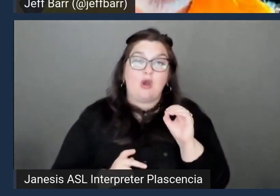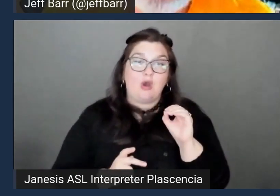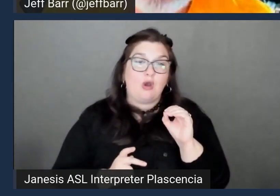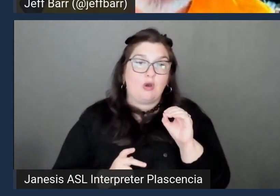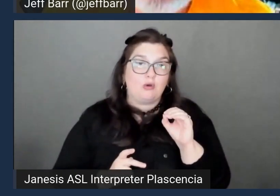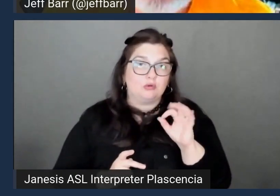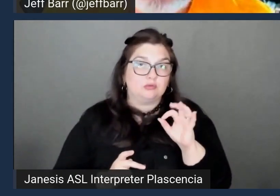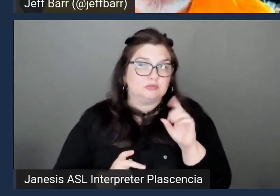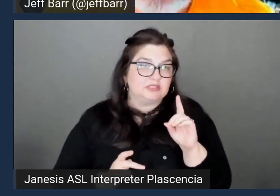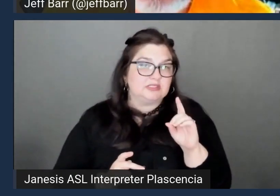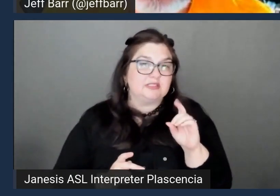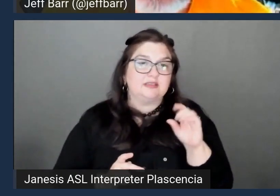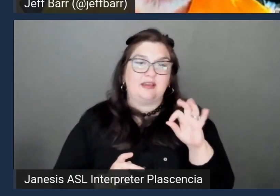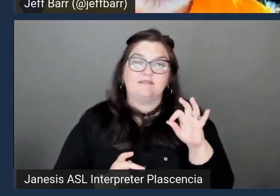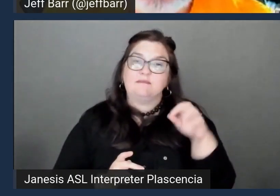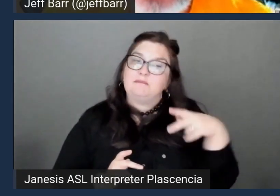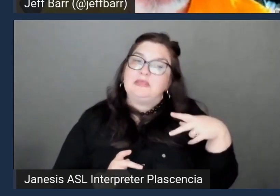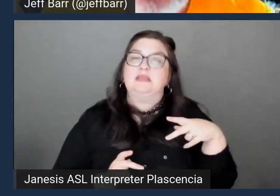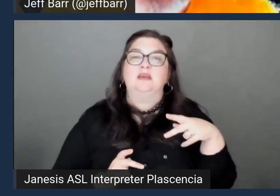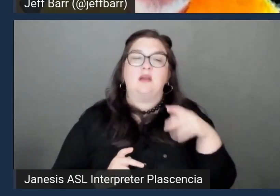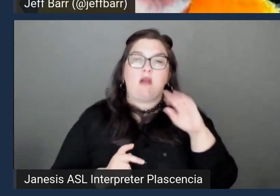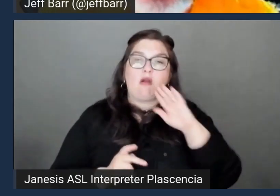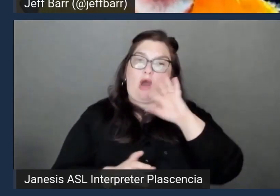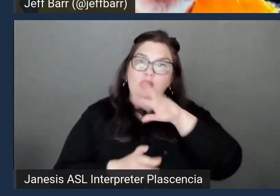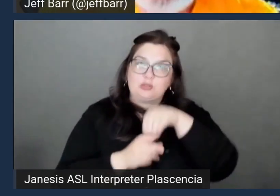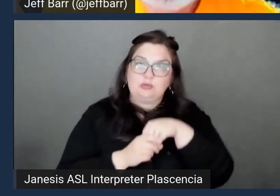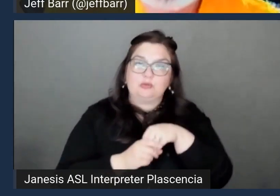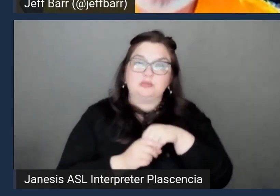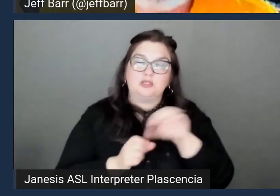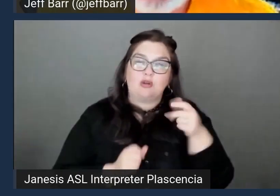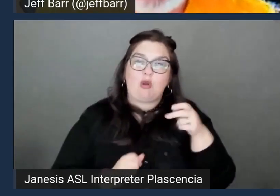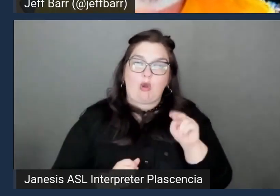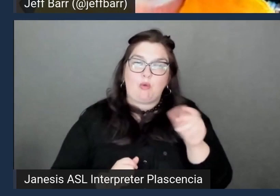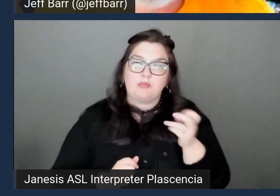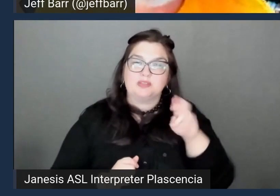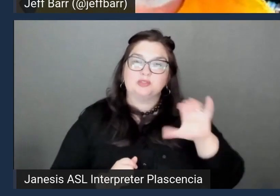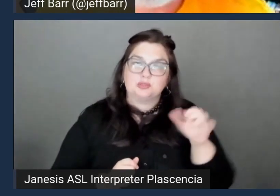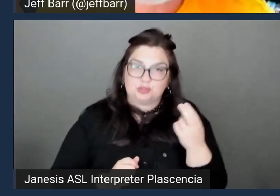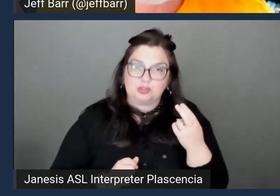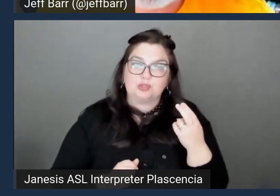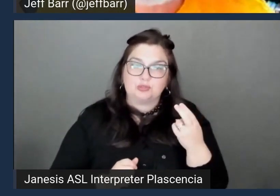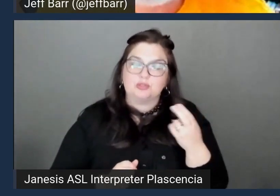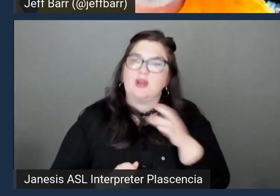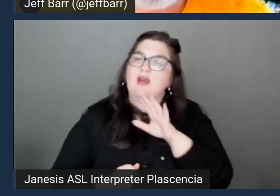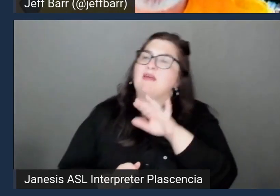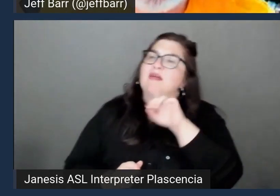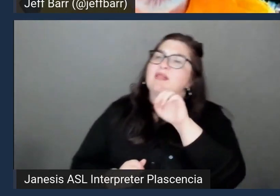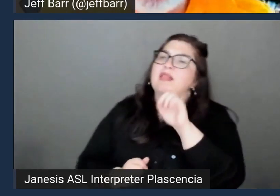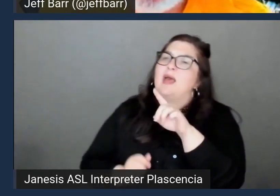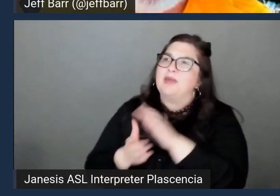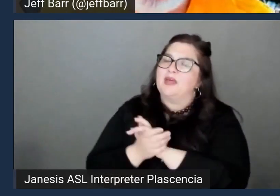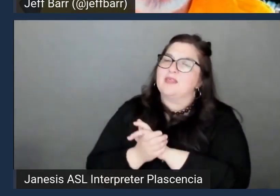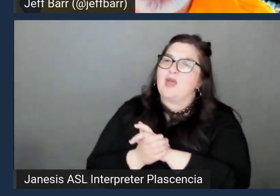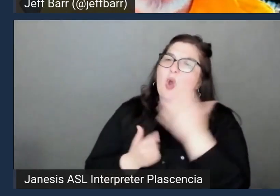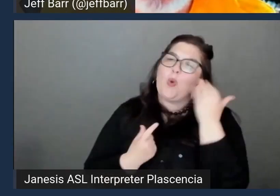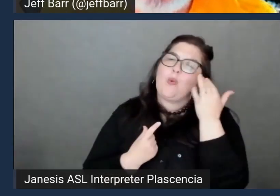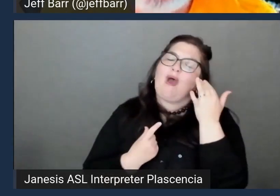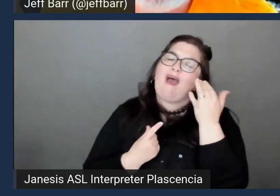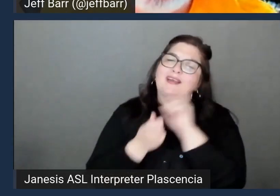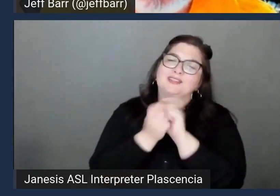now available in OpenSearch. So what was the thinking behind our actually doing the rename on